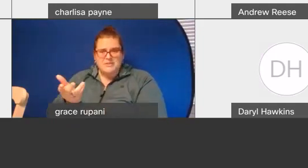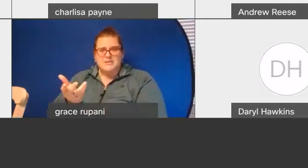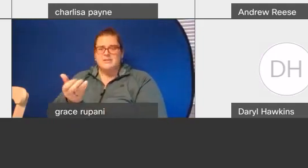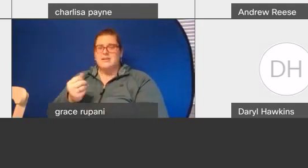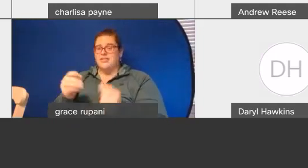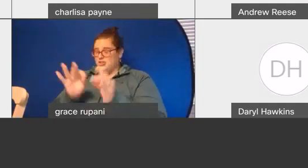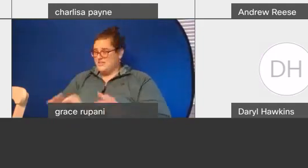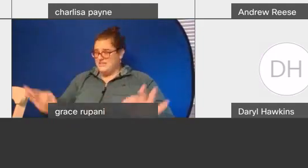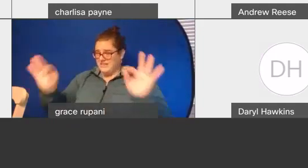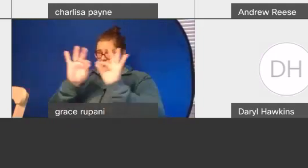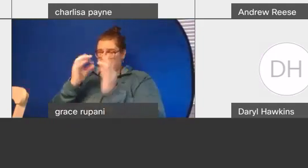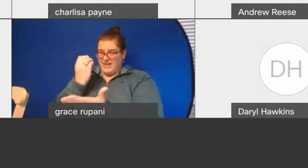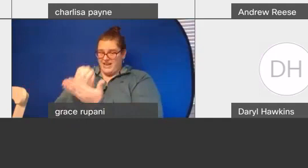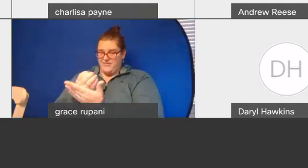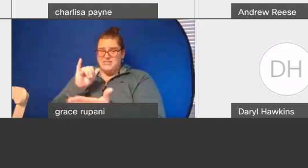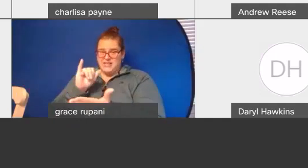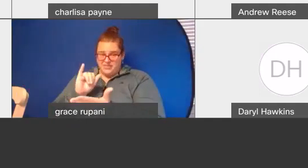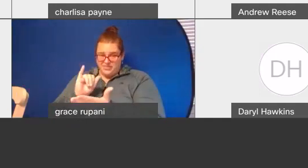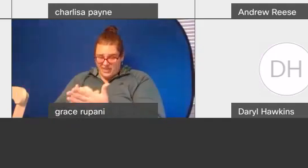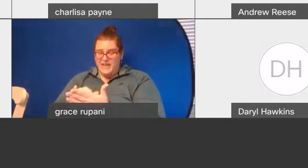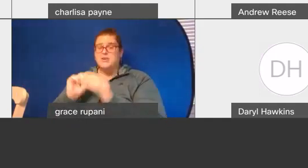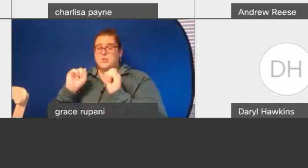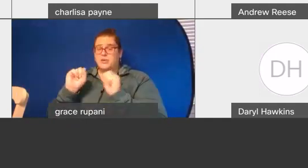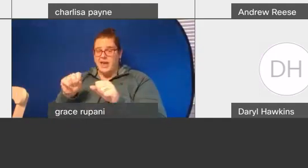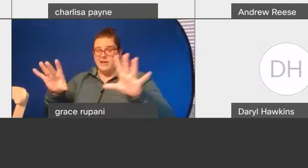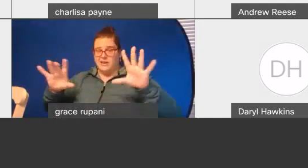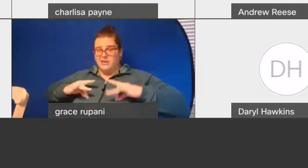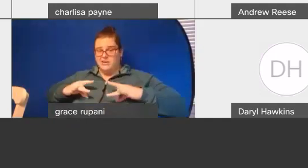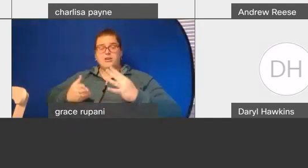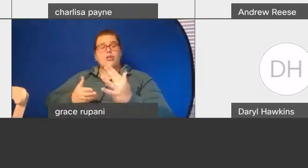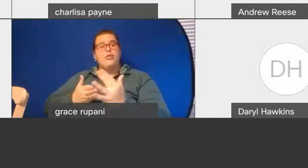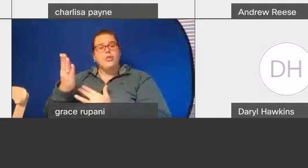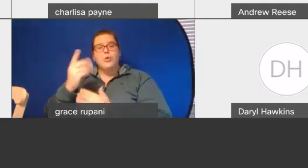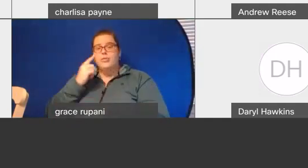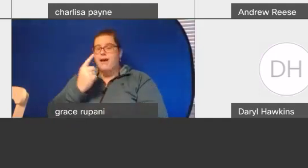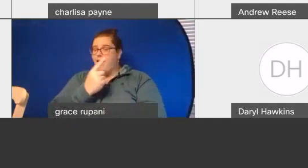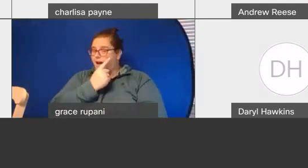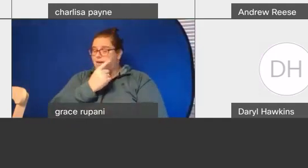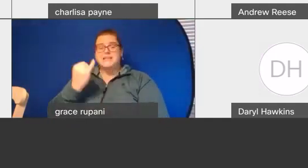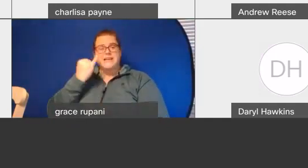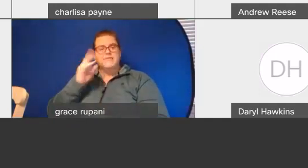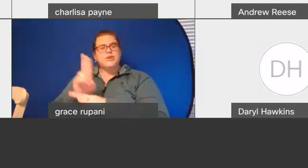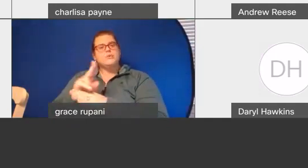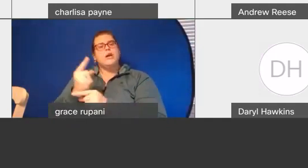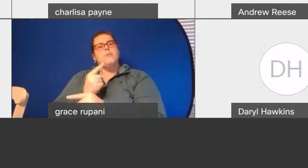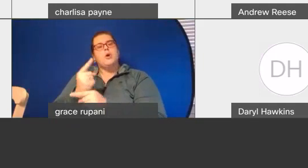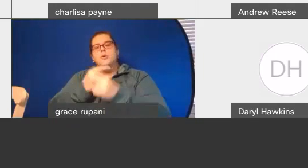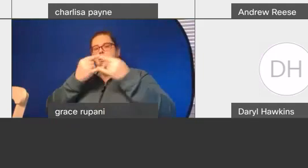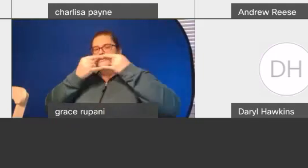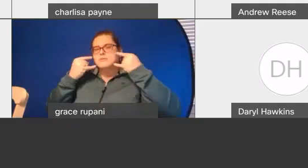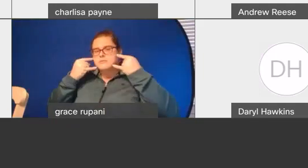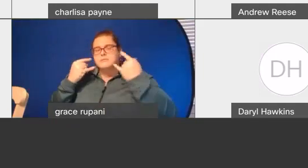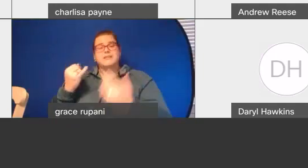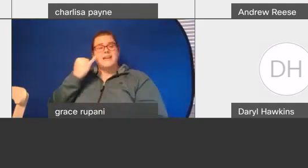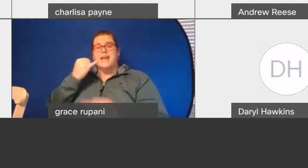that there is transmission through the eyes if the appropriate types of masks are being worn? If the masks are catching any